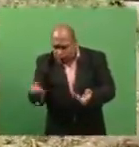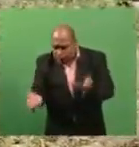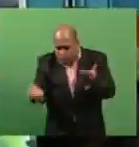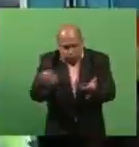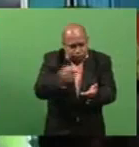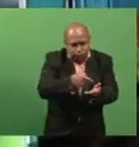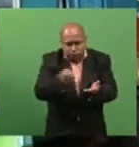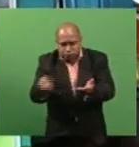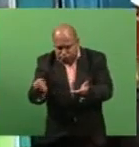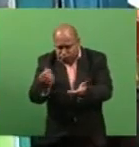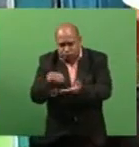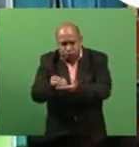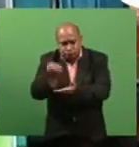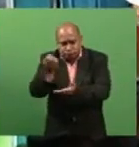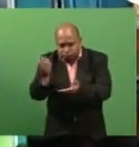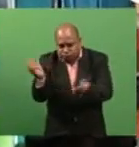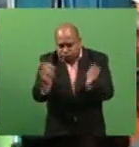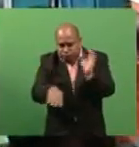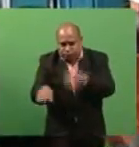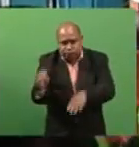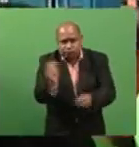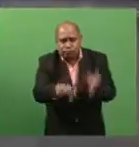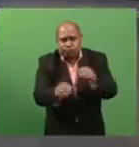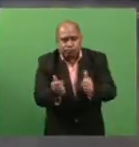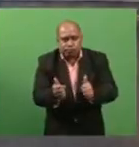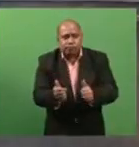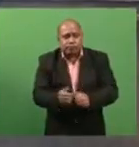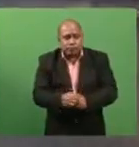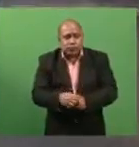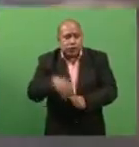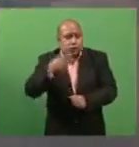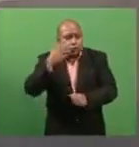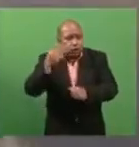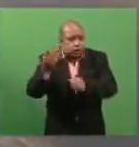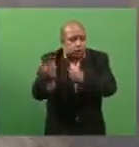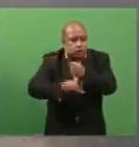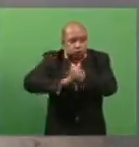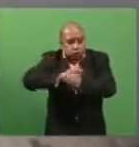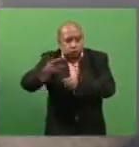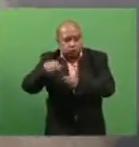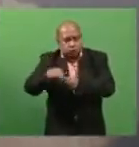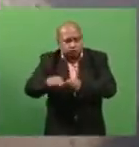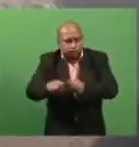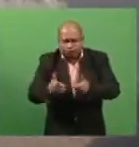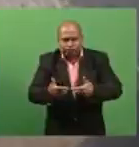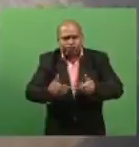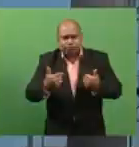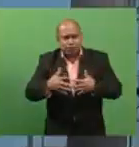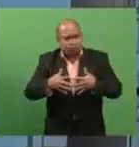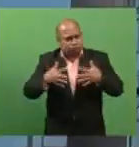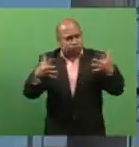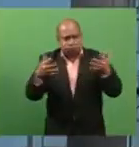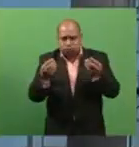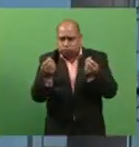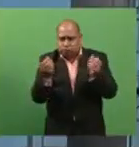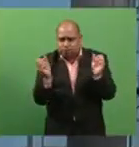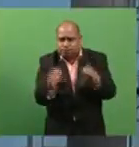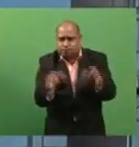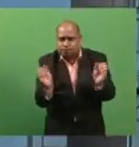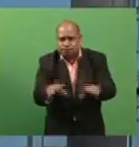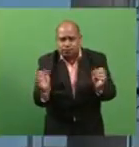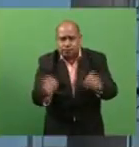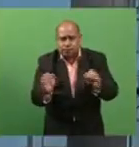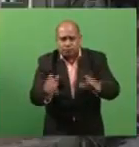sectors around the country. The sugar industry is one of the largest contributors to export earnings and supports the livelihood of close to